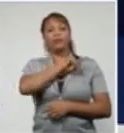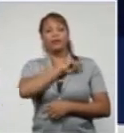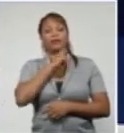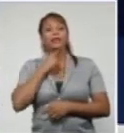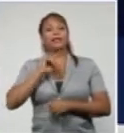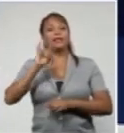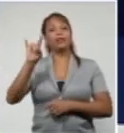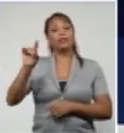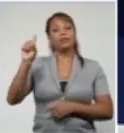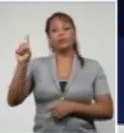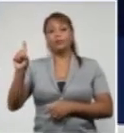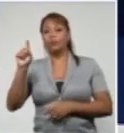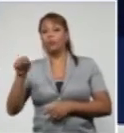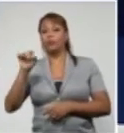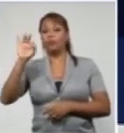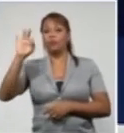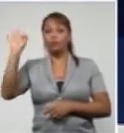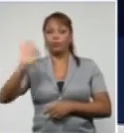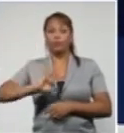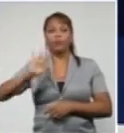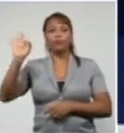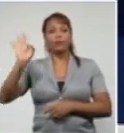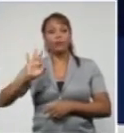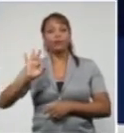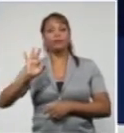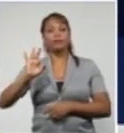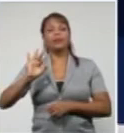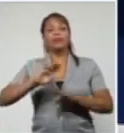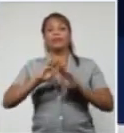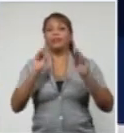yesterday, 10 are male for